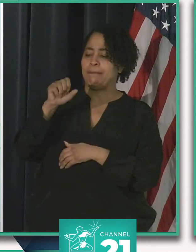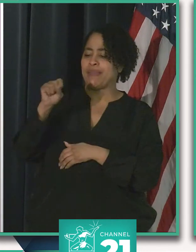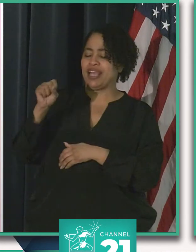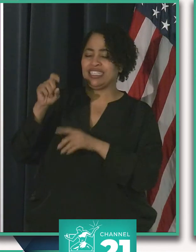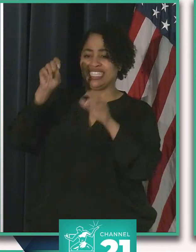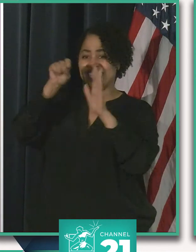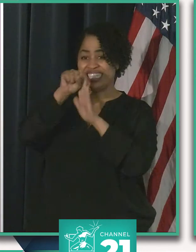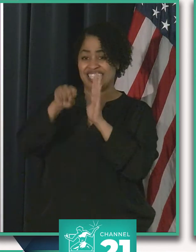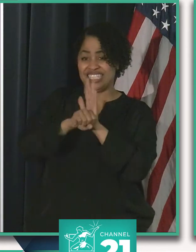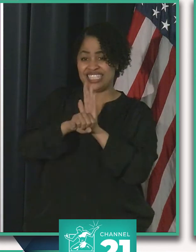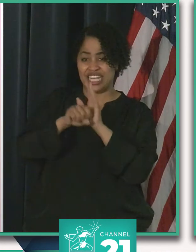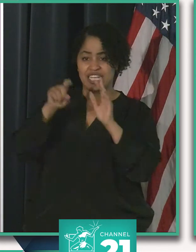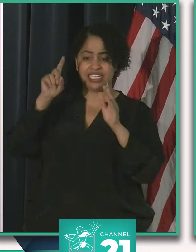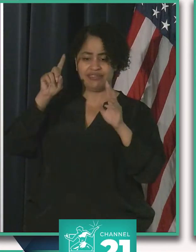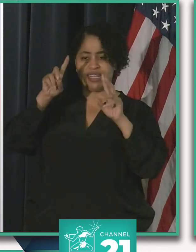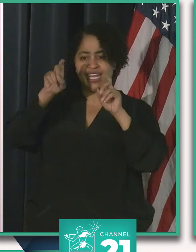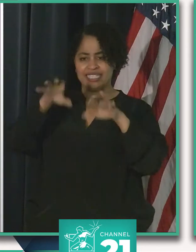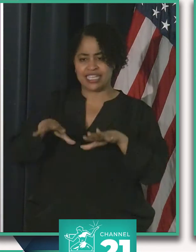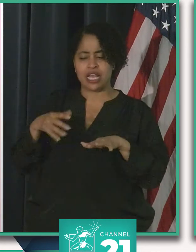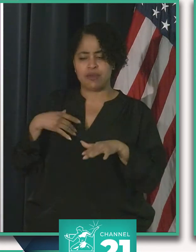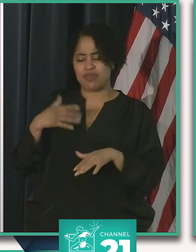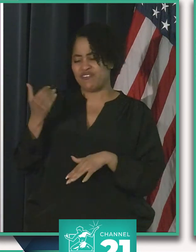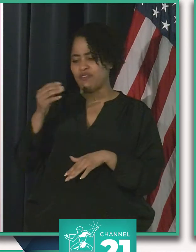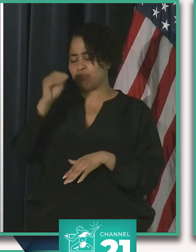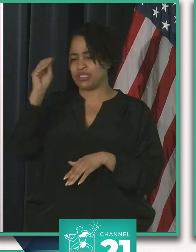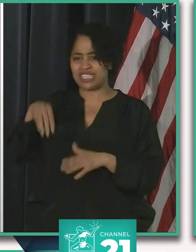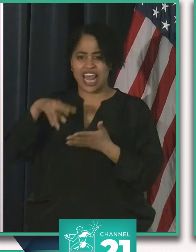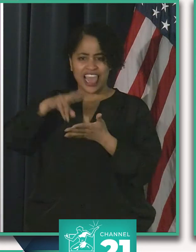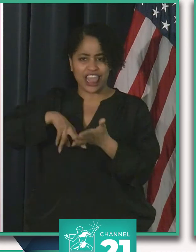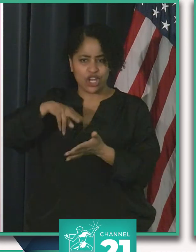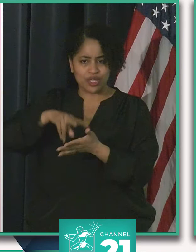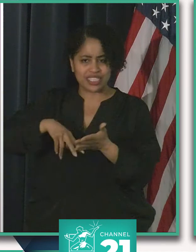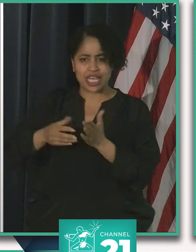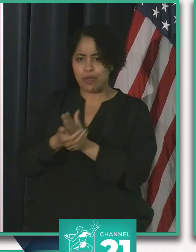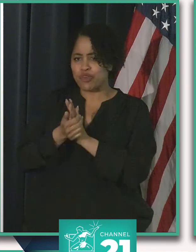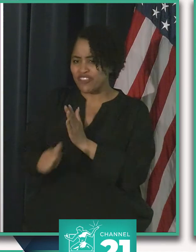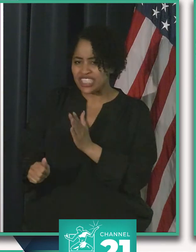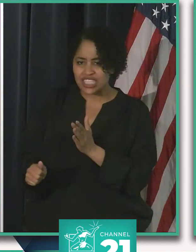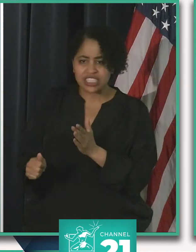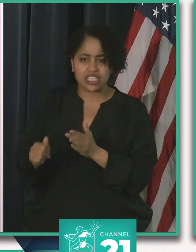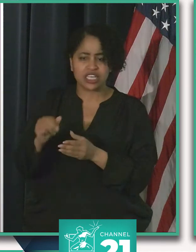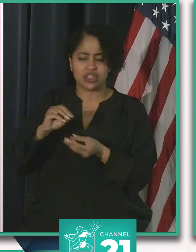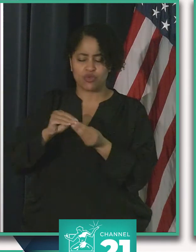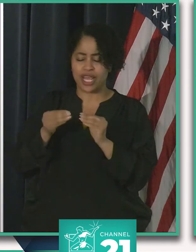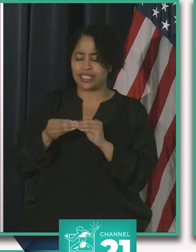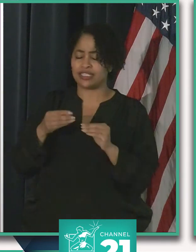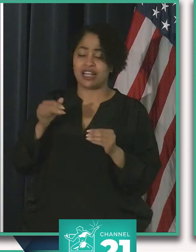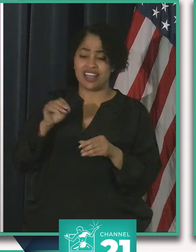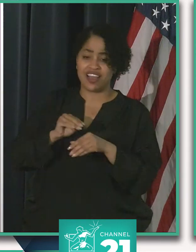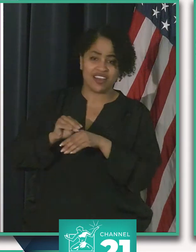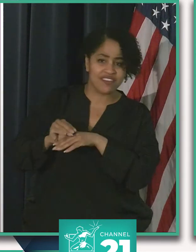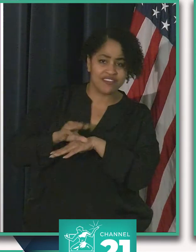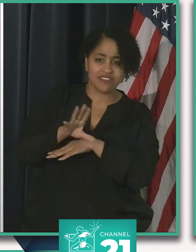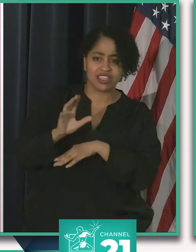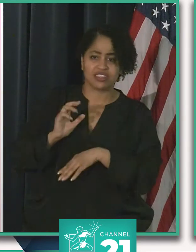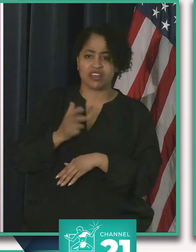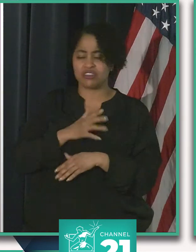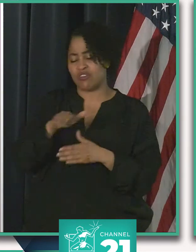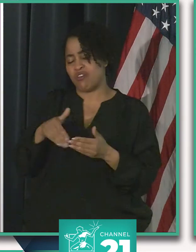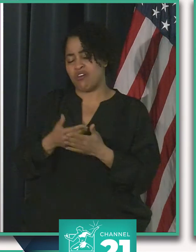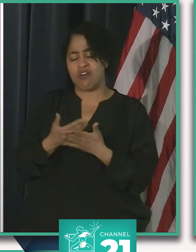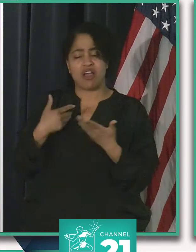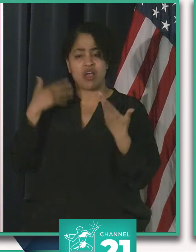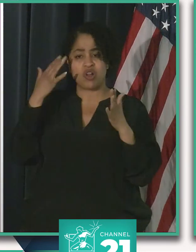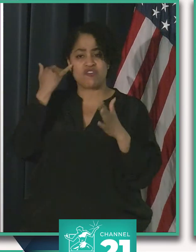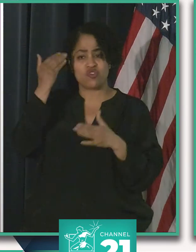a 15% literacy rate or proficiency rate, and it affects us all. I don't know if you